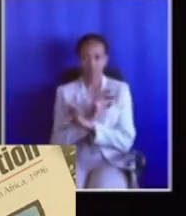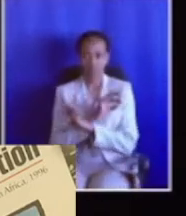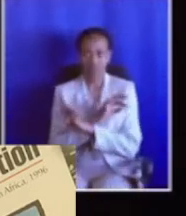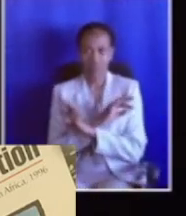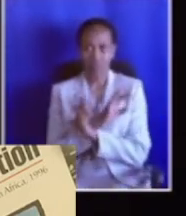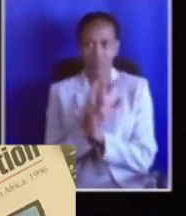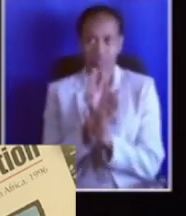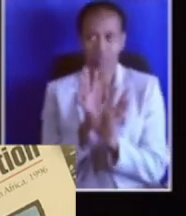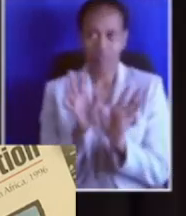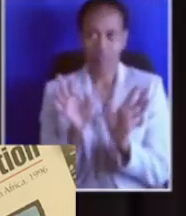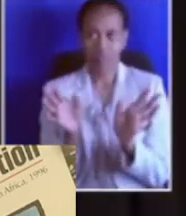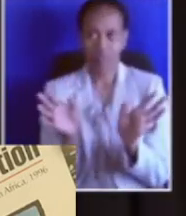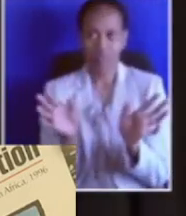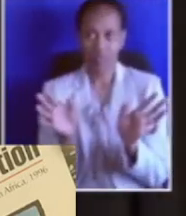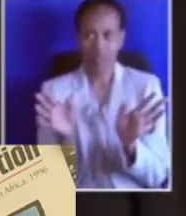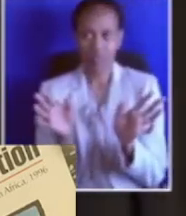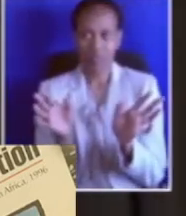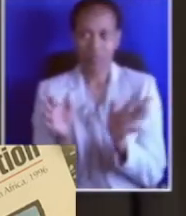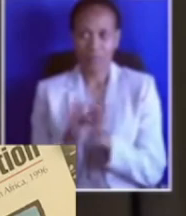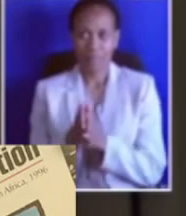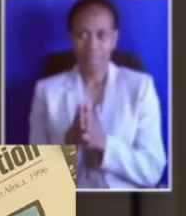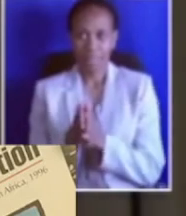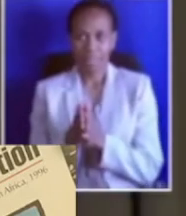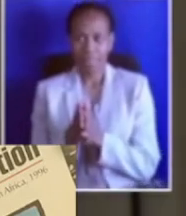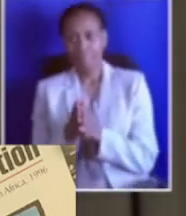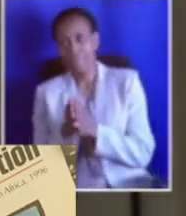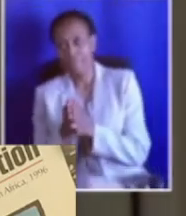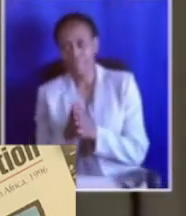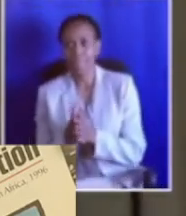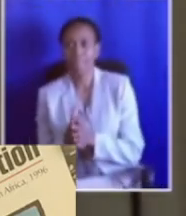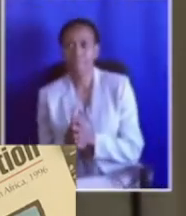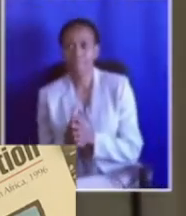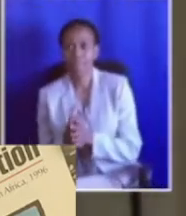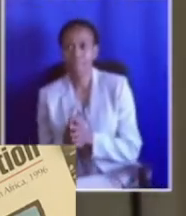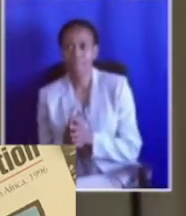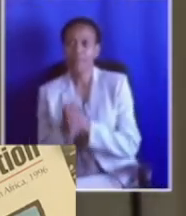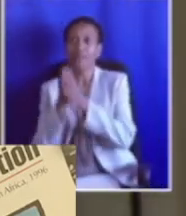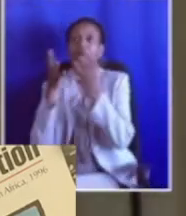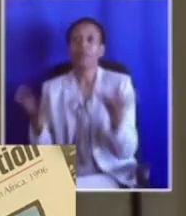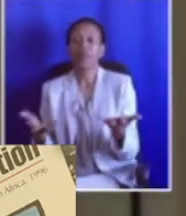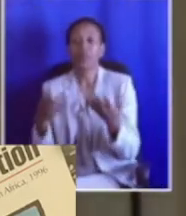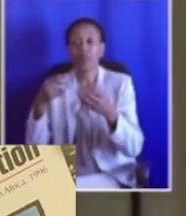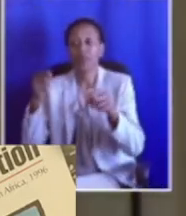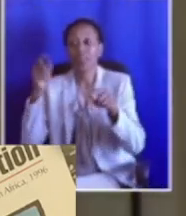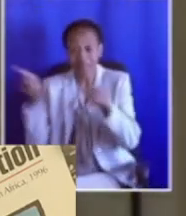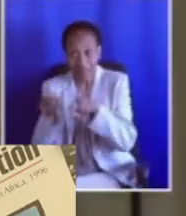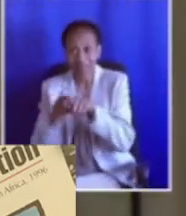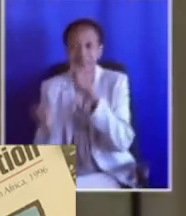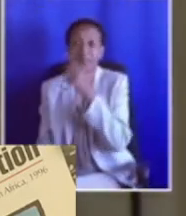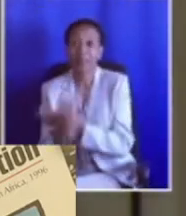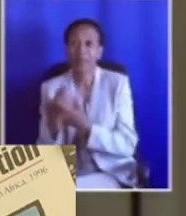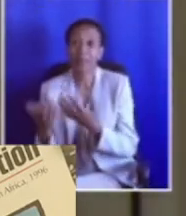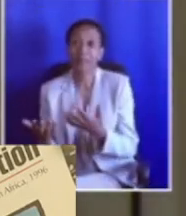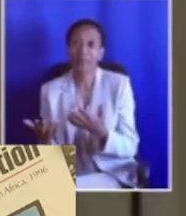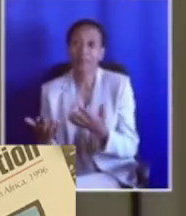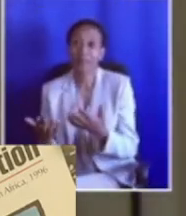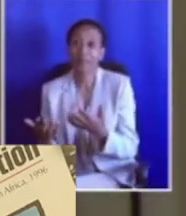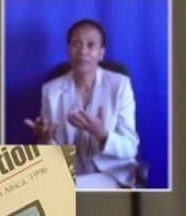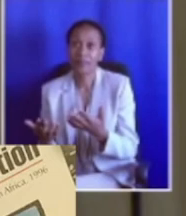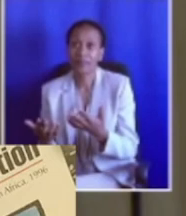sure, Honorable Seleku warned you that you're going to get beaten in court, and you were. And then you went and lost